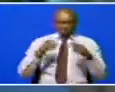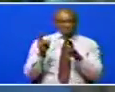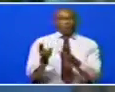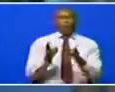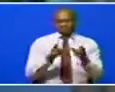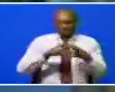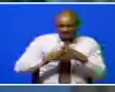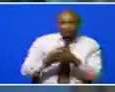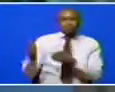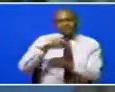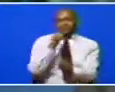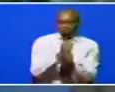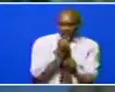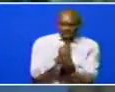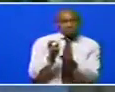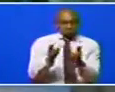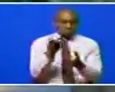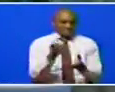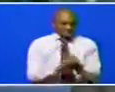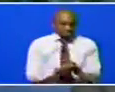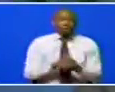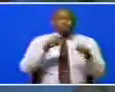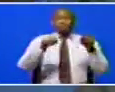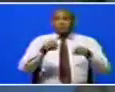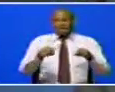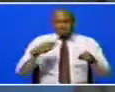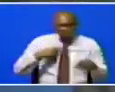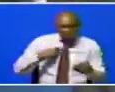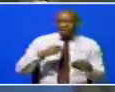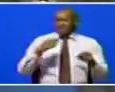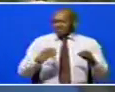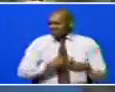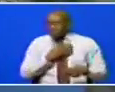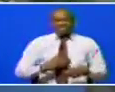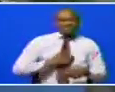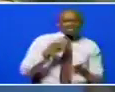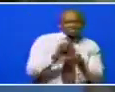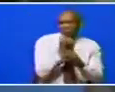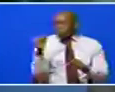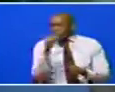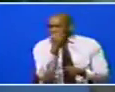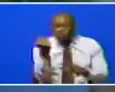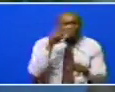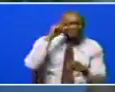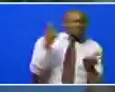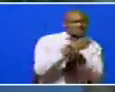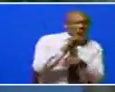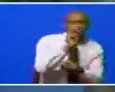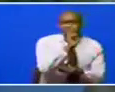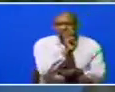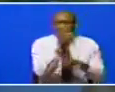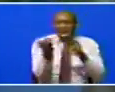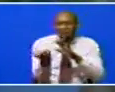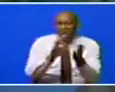be taking some normalcy here. Of course, today we've been crisscrossing actually parts of Mombasa here, different areas